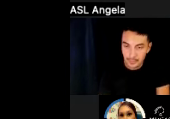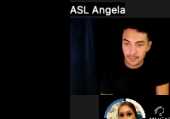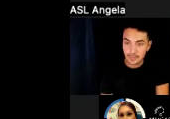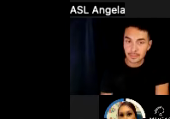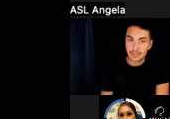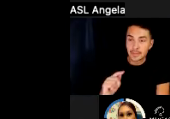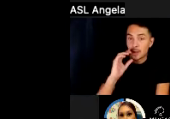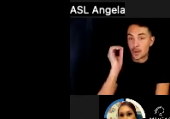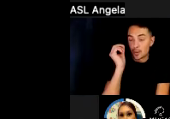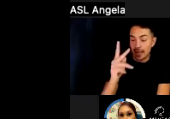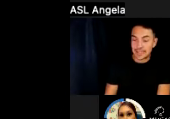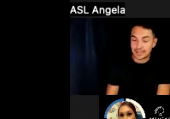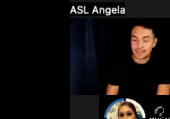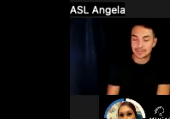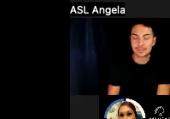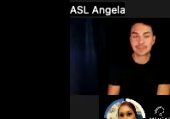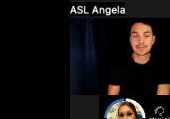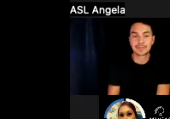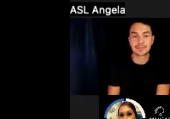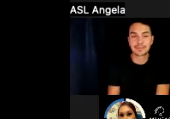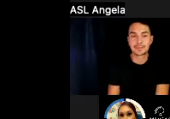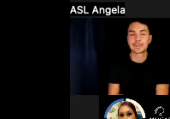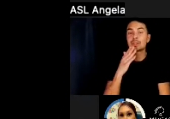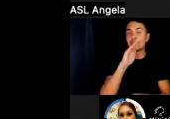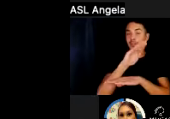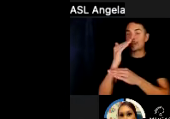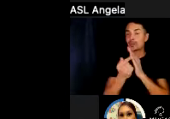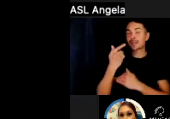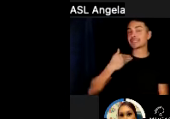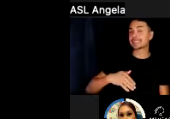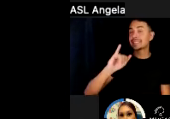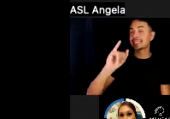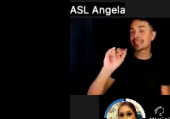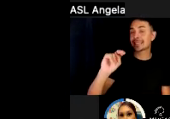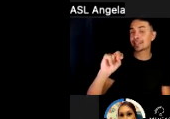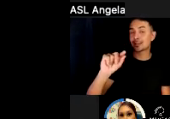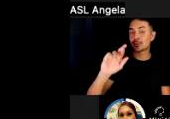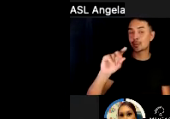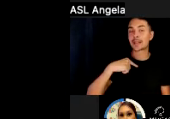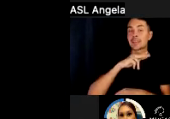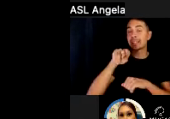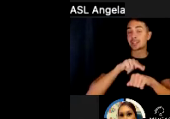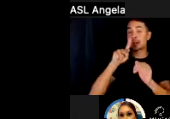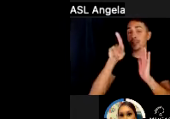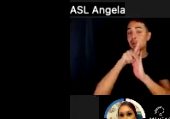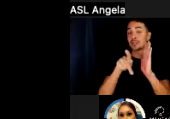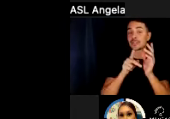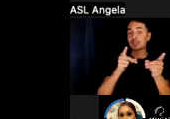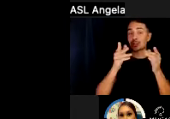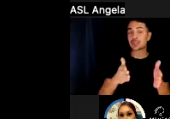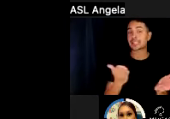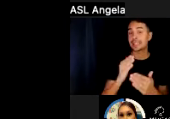Okay. Well, good afternoon, everyone. This is Ingrid. I'm the National Policy Director at